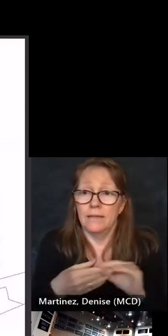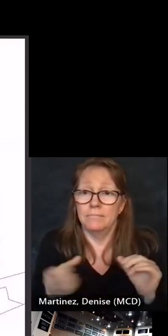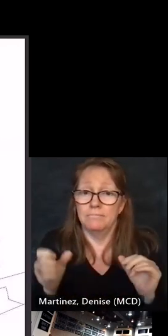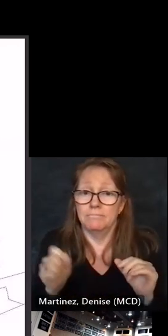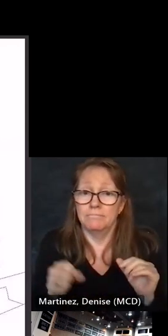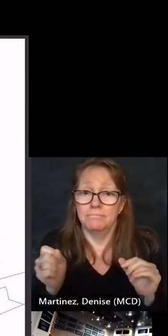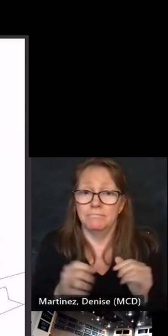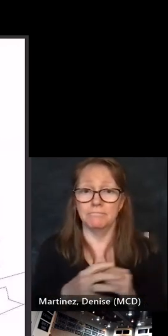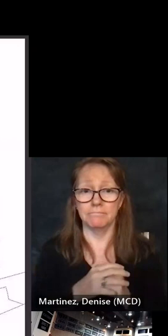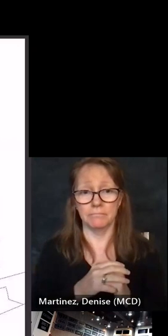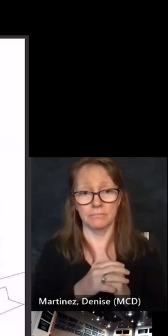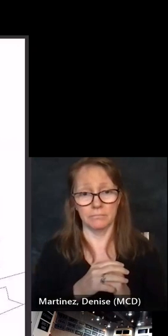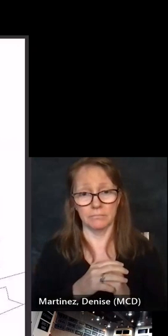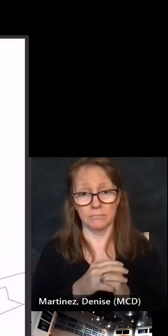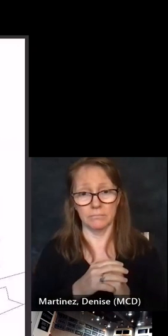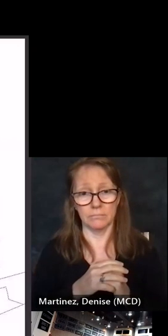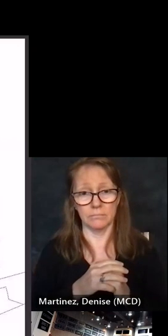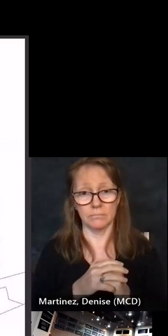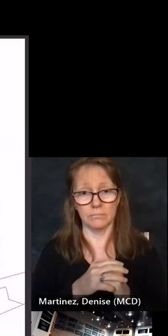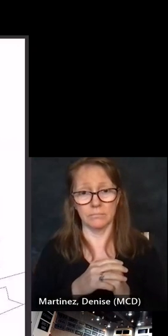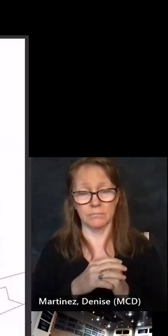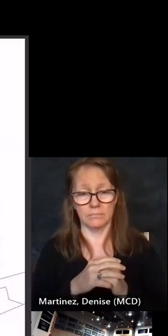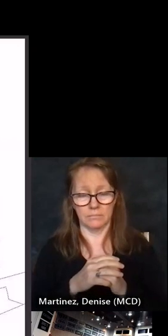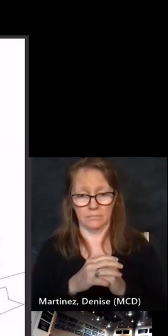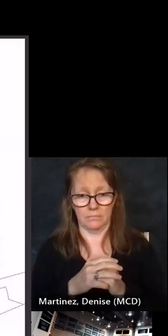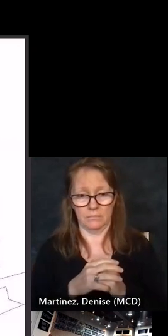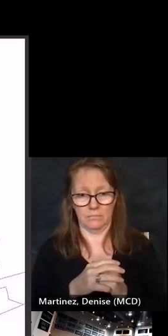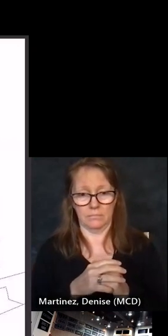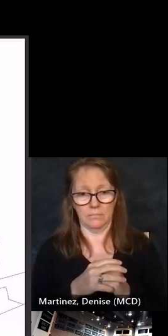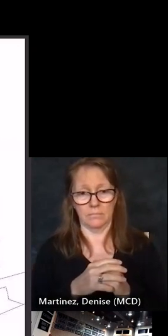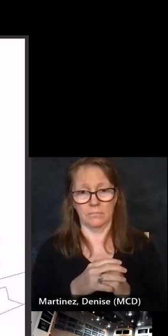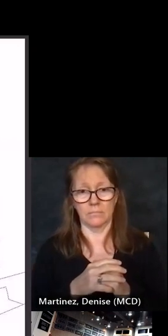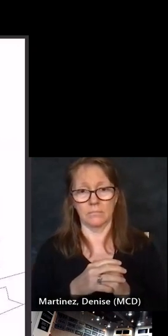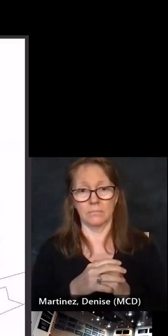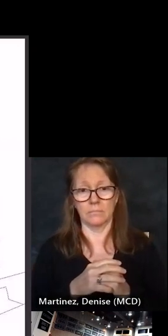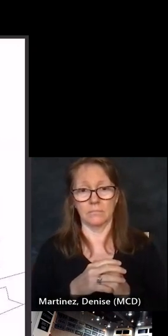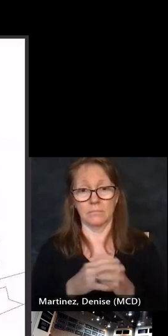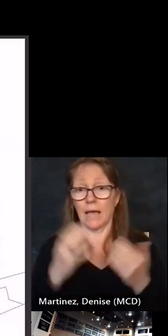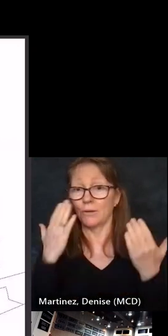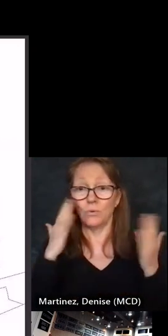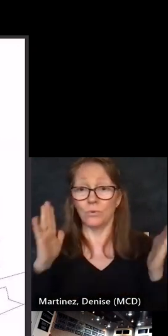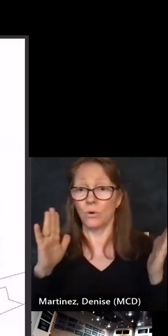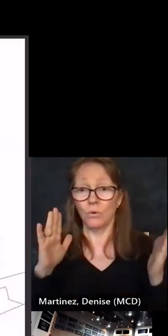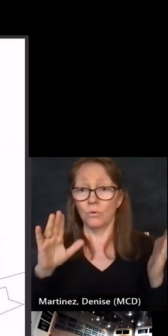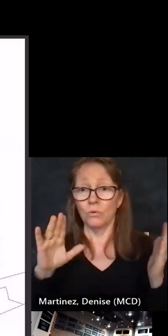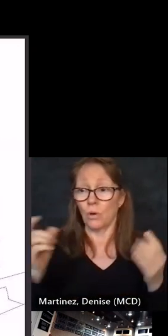need the DPW to answer the question. That's simple. Okay, I don't know.